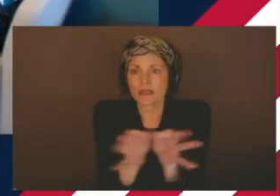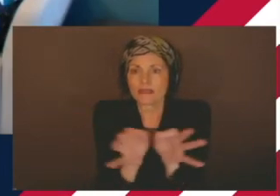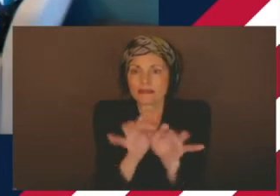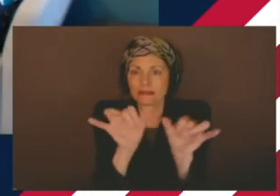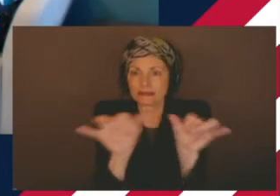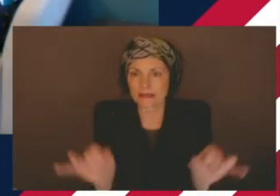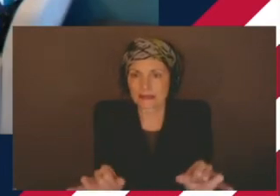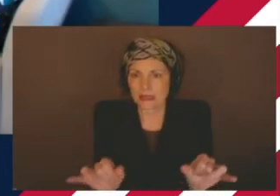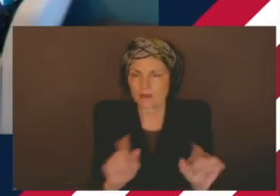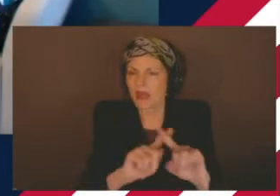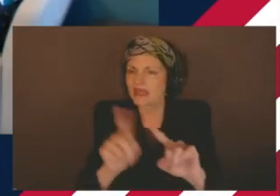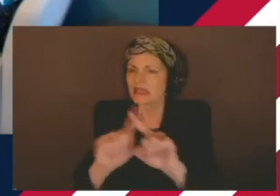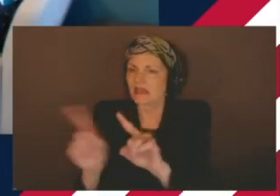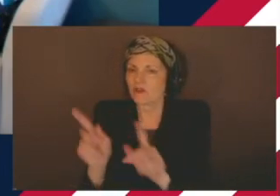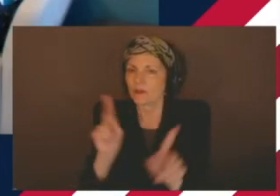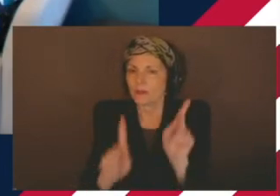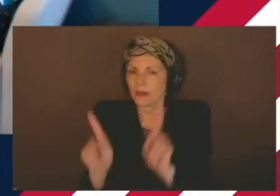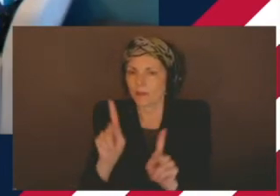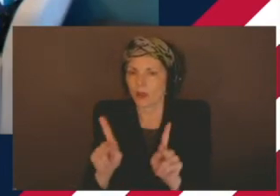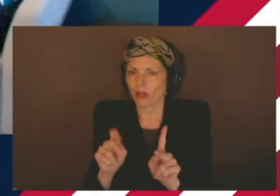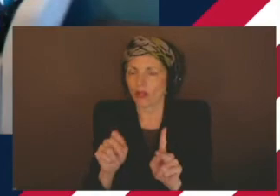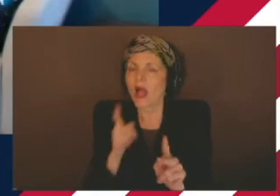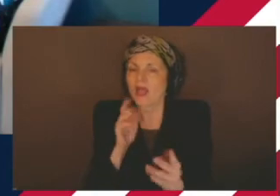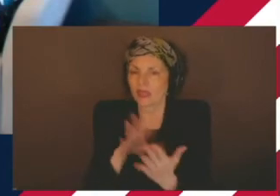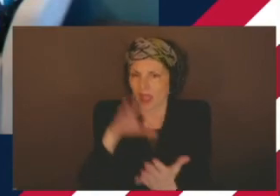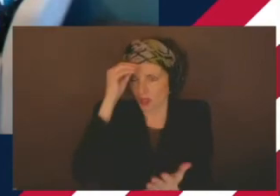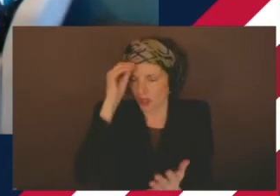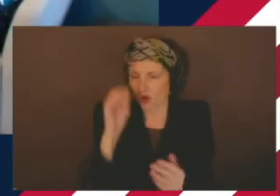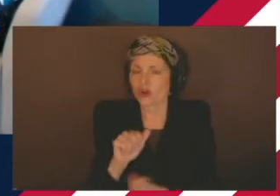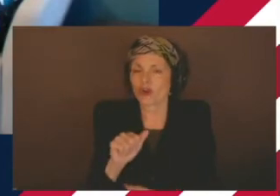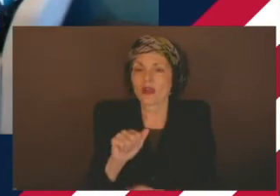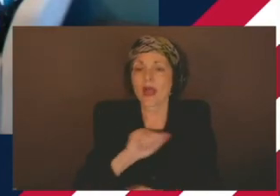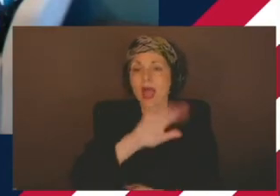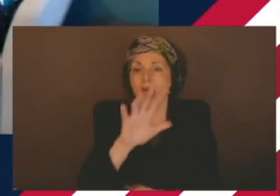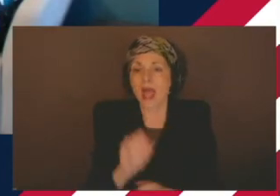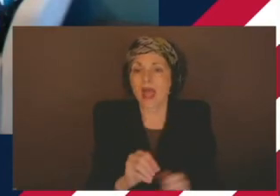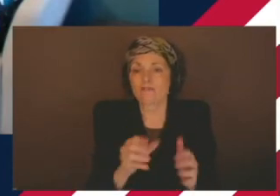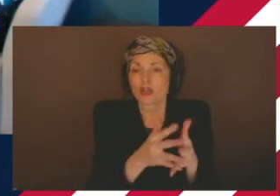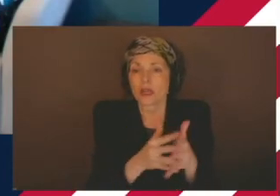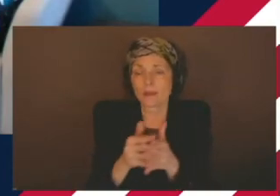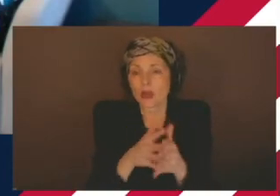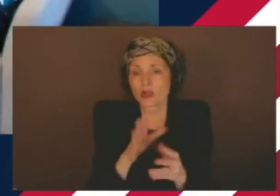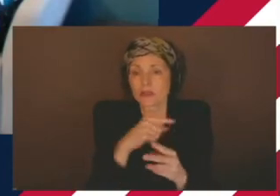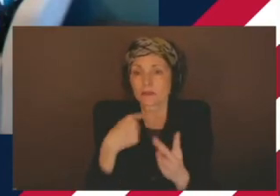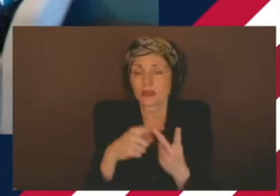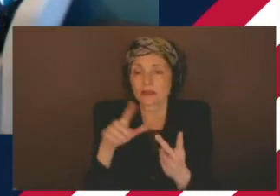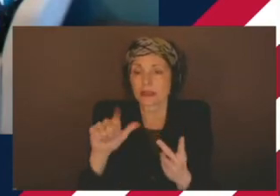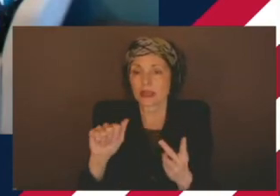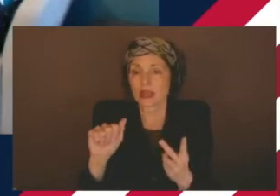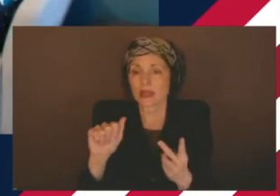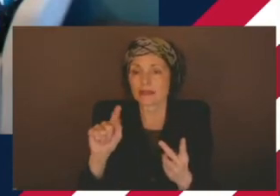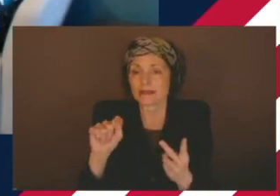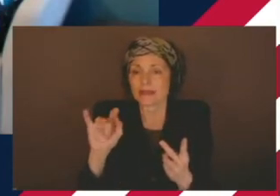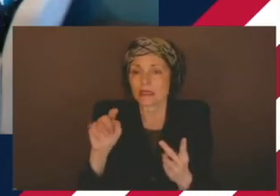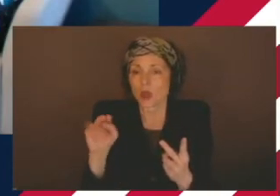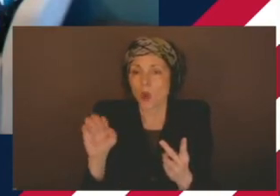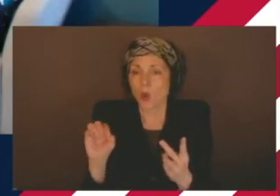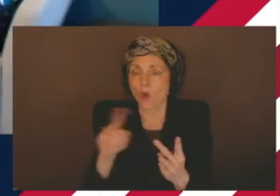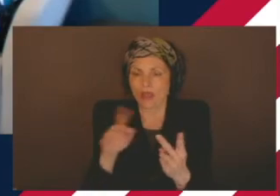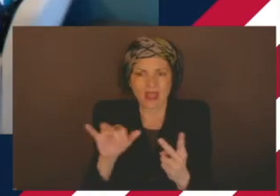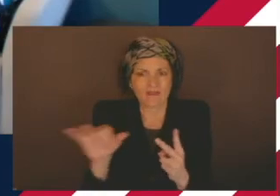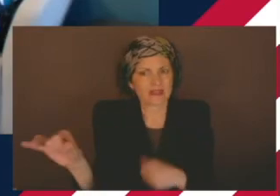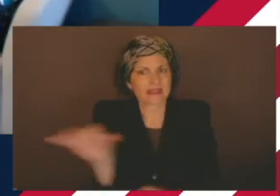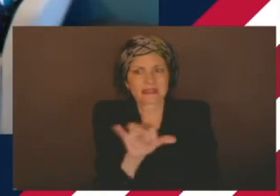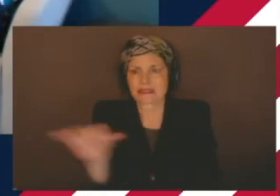found is that African Americans and Latinos who had the same financial characteristics as their white counterparts